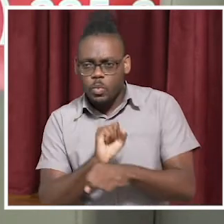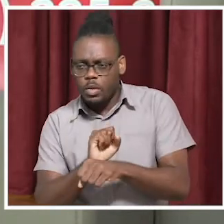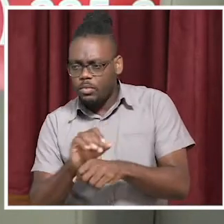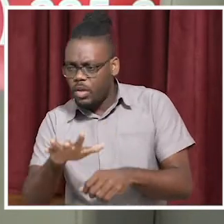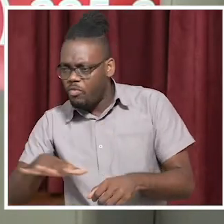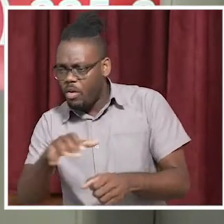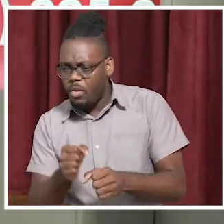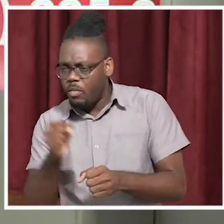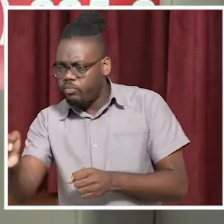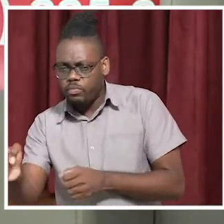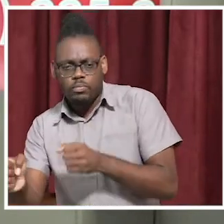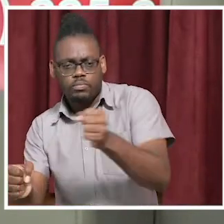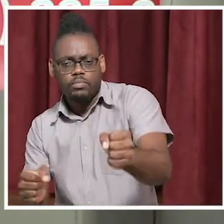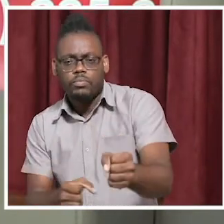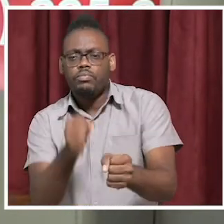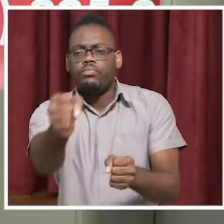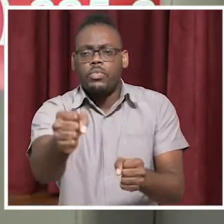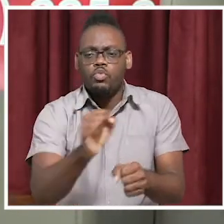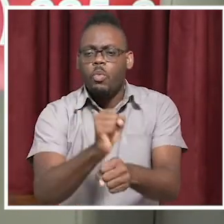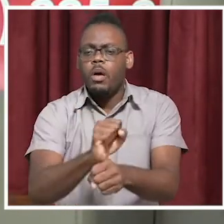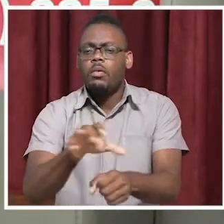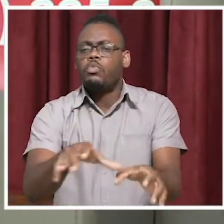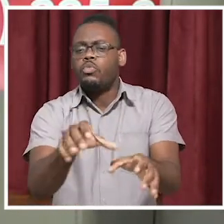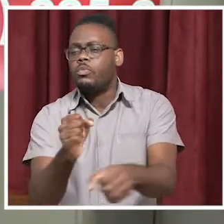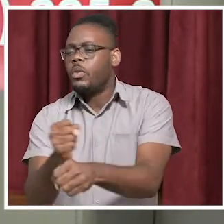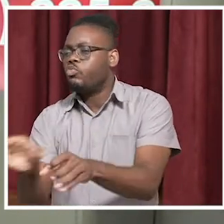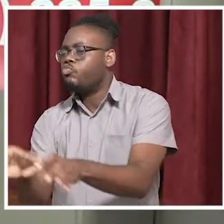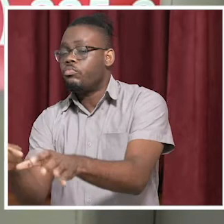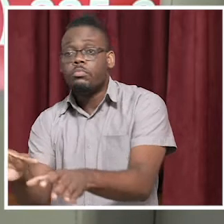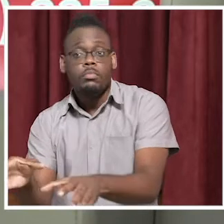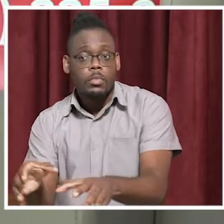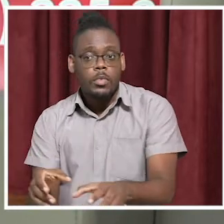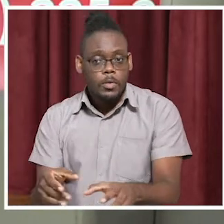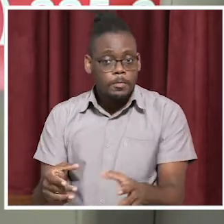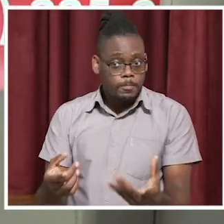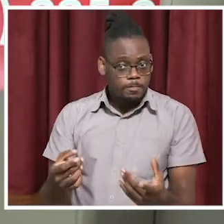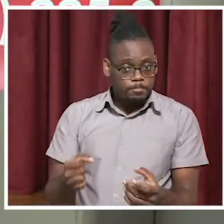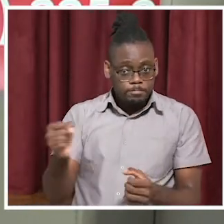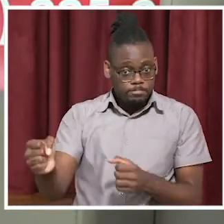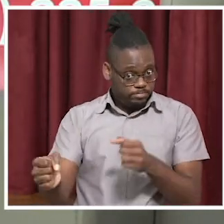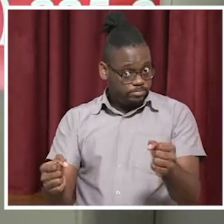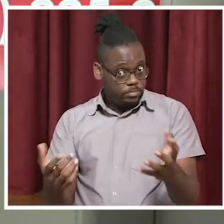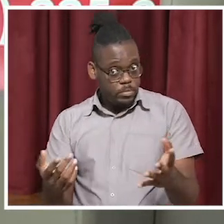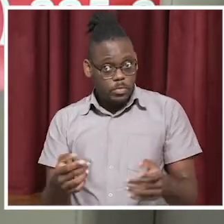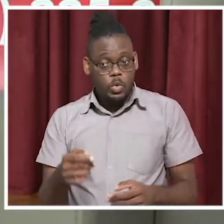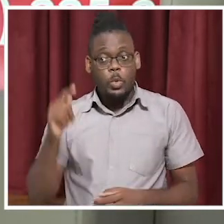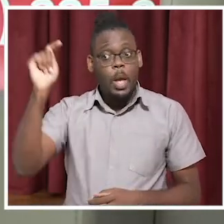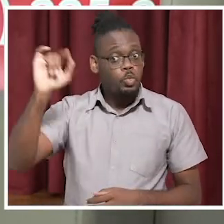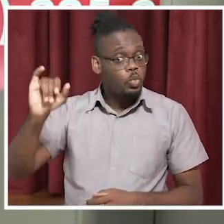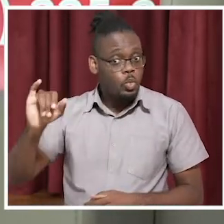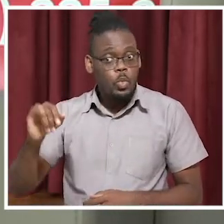Officers covering that region, and Tobago Project Officers. So these project officers, again, responsible for going out on the